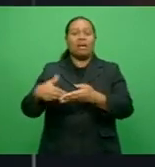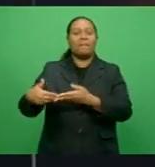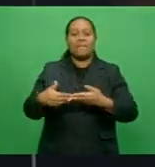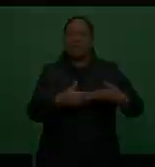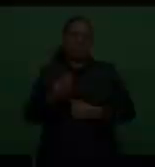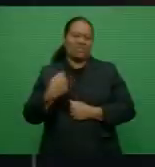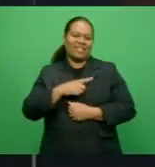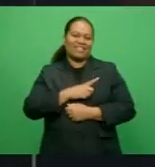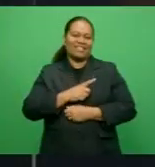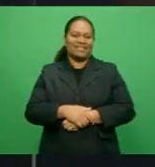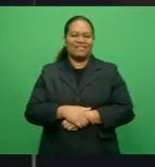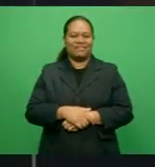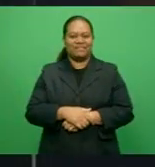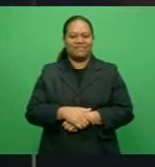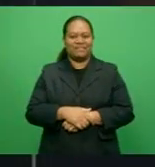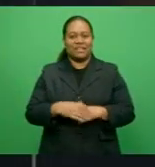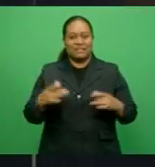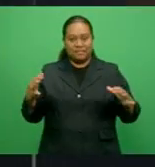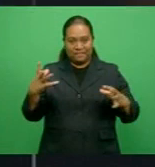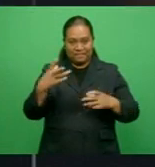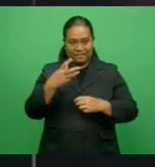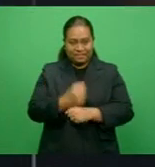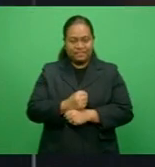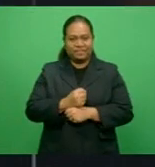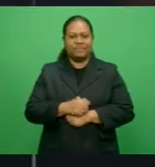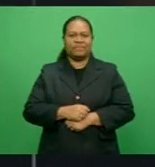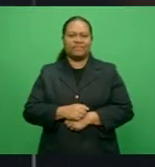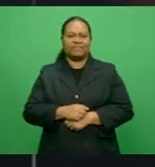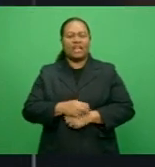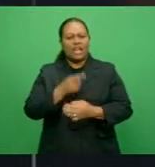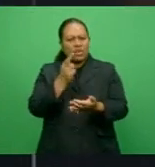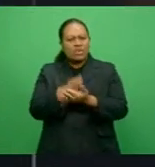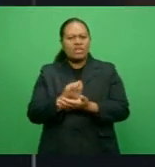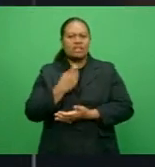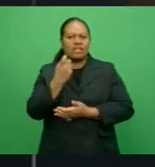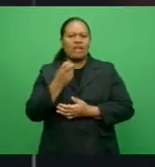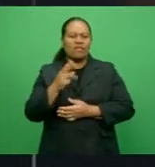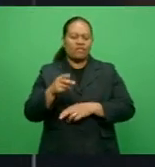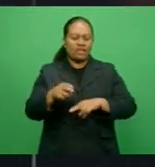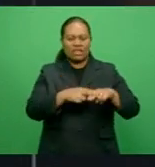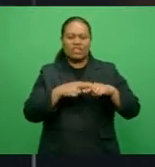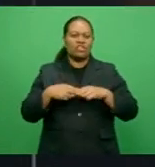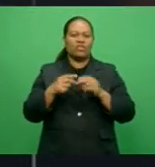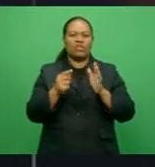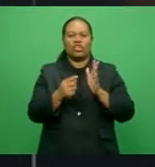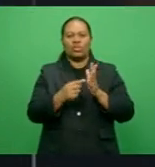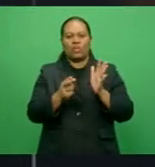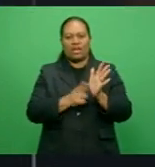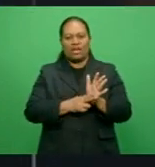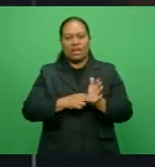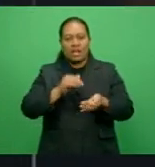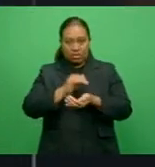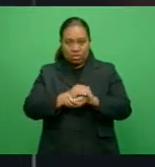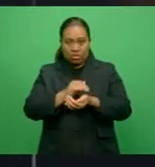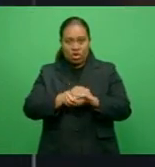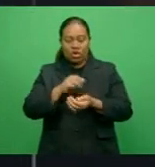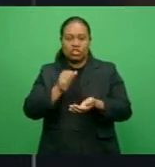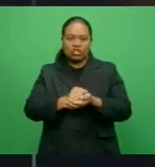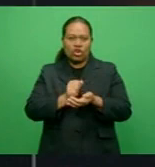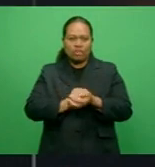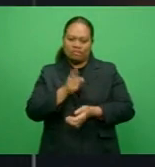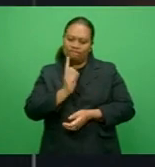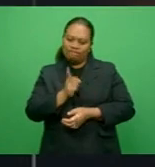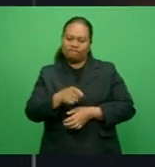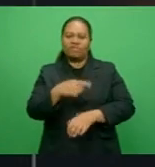his dad. Recapping the main stories for tonight, genuine care from Fiji for UN. Kava shops warned about drug